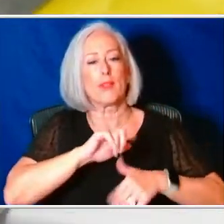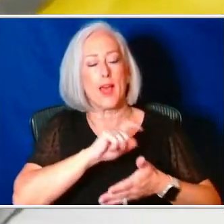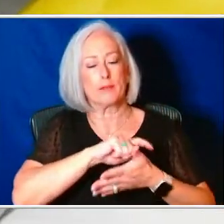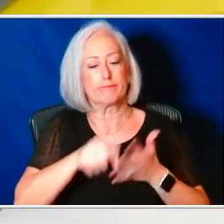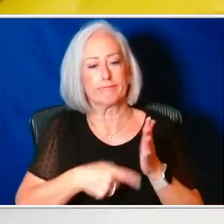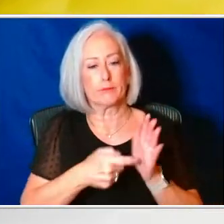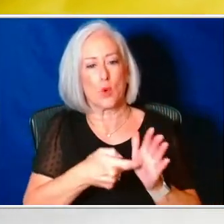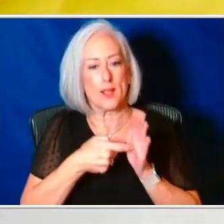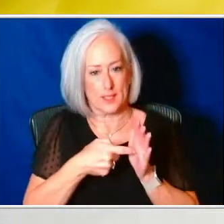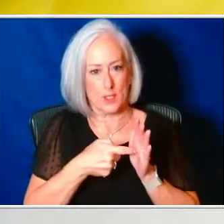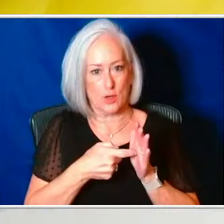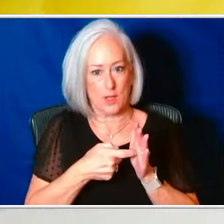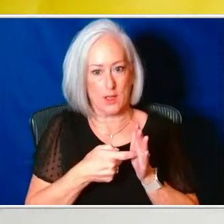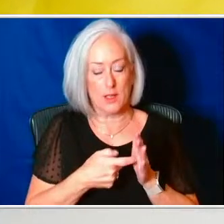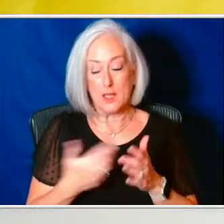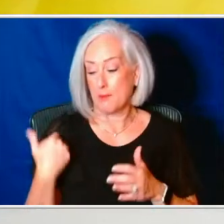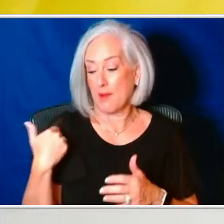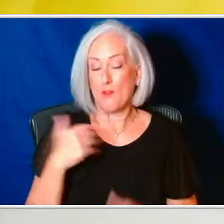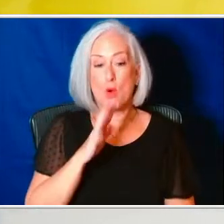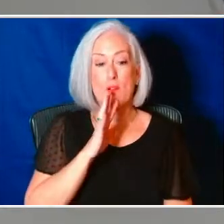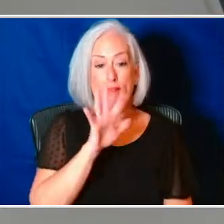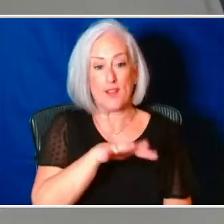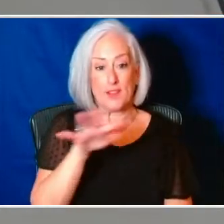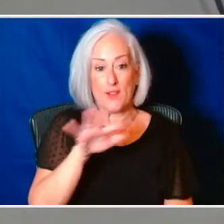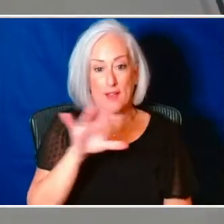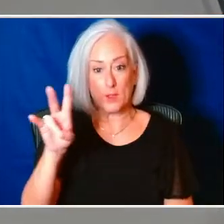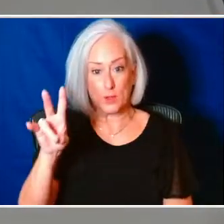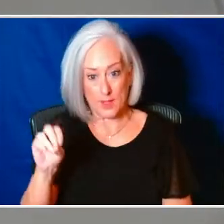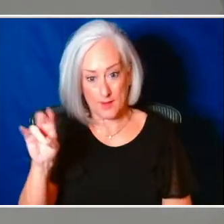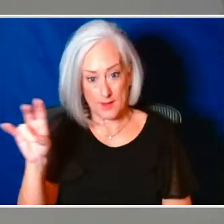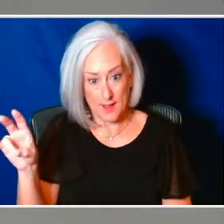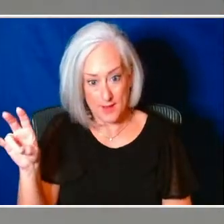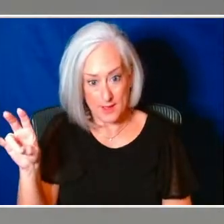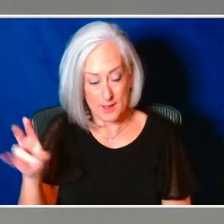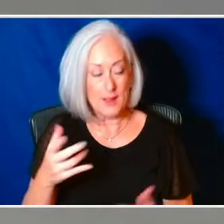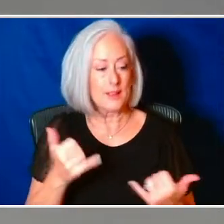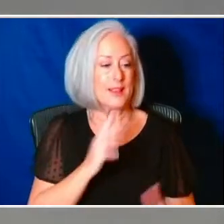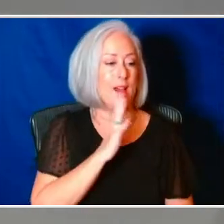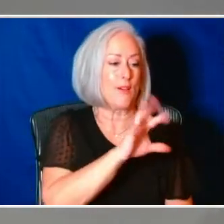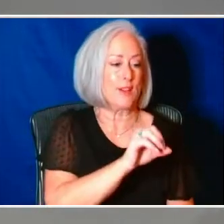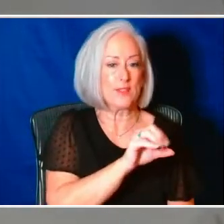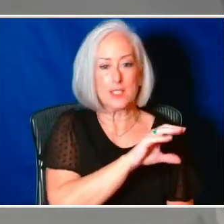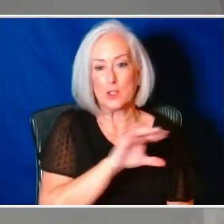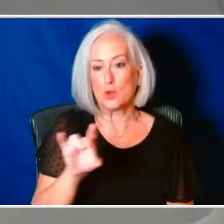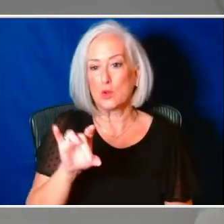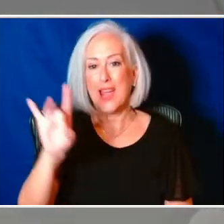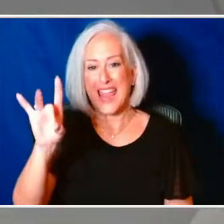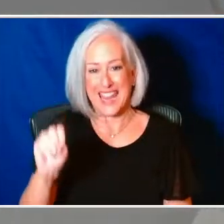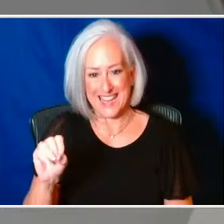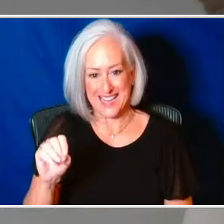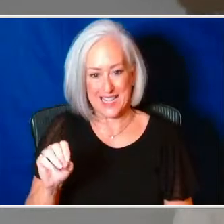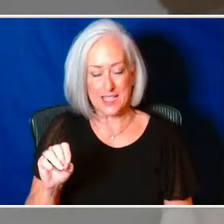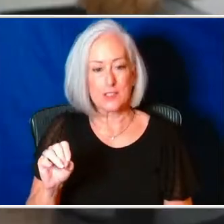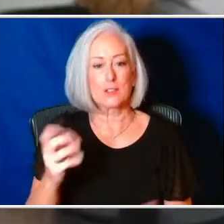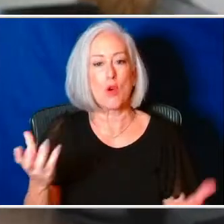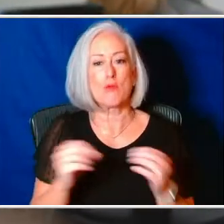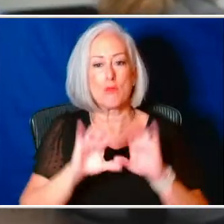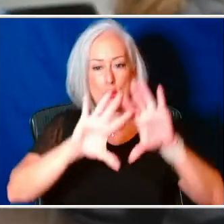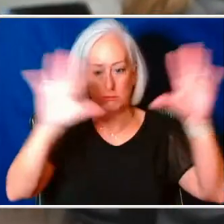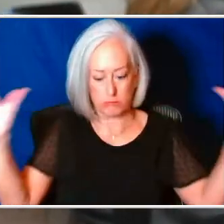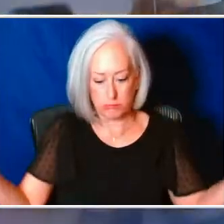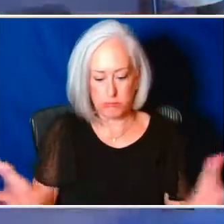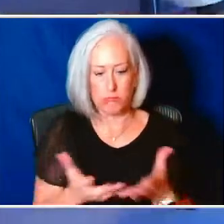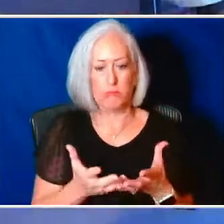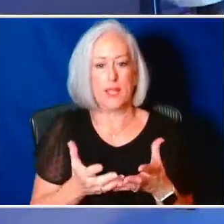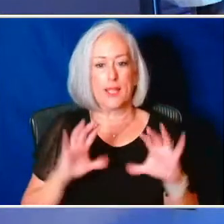been 55 to 77 and is currently now 50 to 80. So it's trying to gather a bigger group of patients. So a bigger group